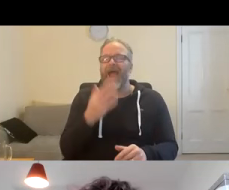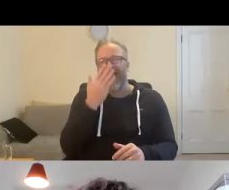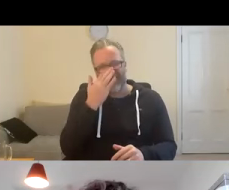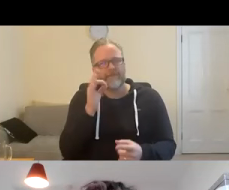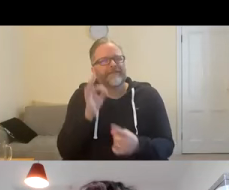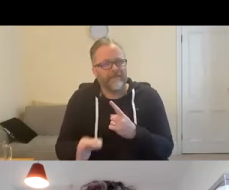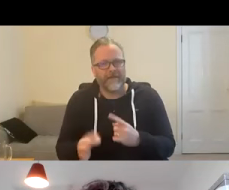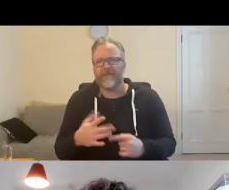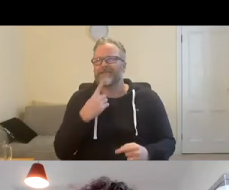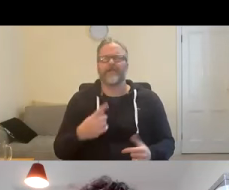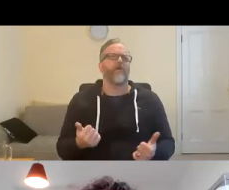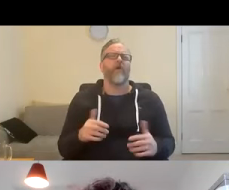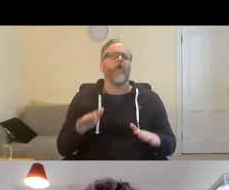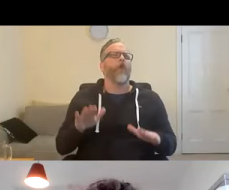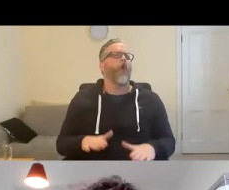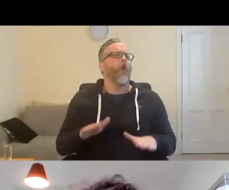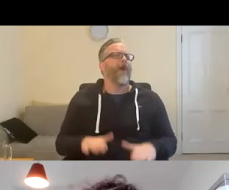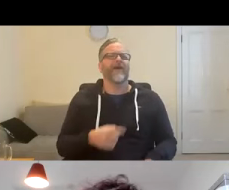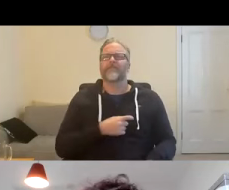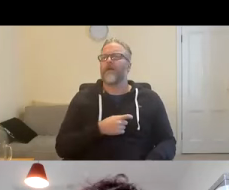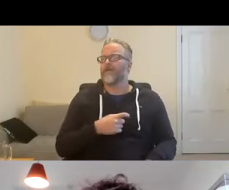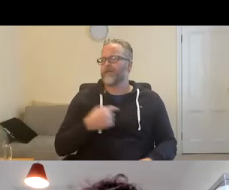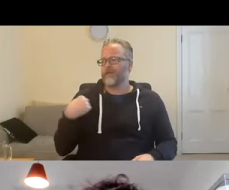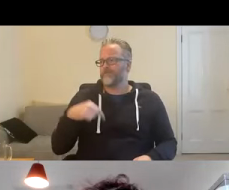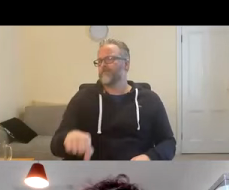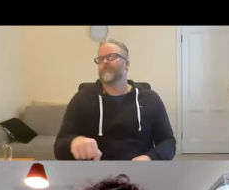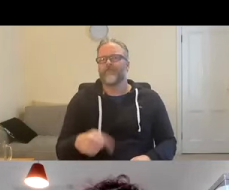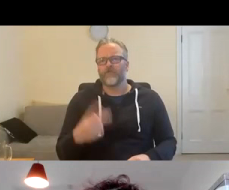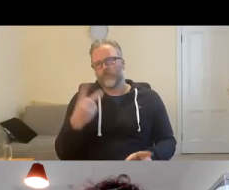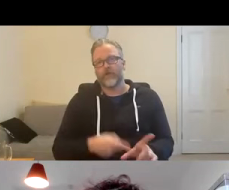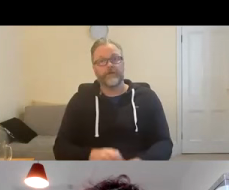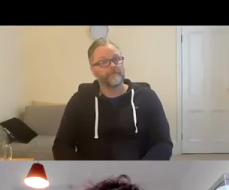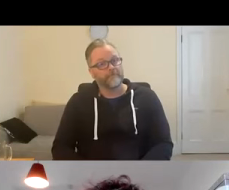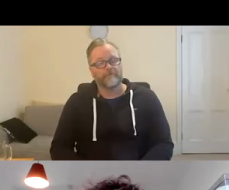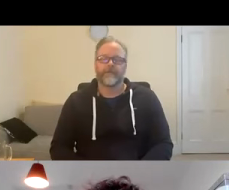have actually shown lower levels of anxiety over the course of this period.